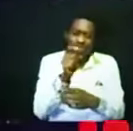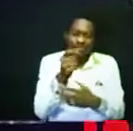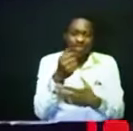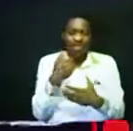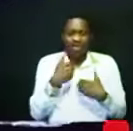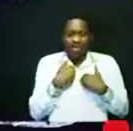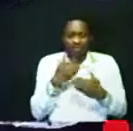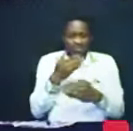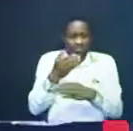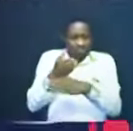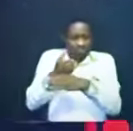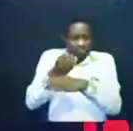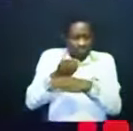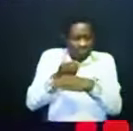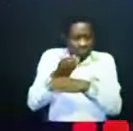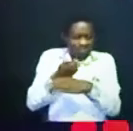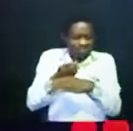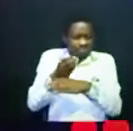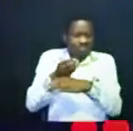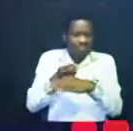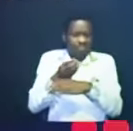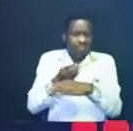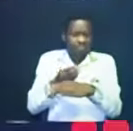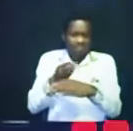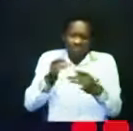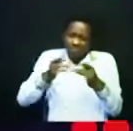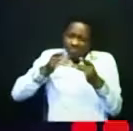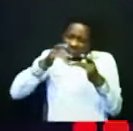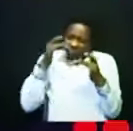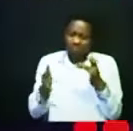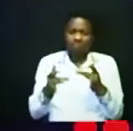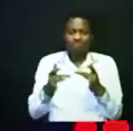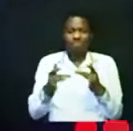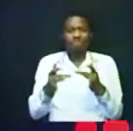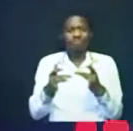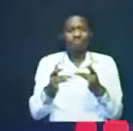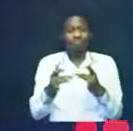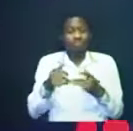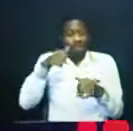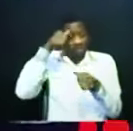word of God is a double-edged sword. So